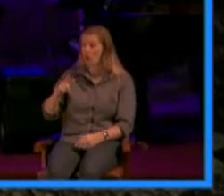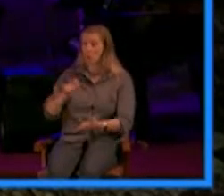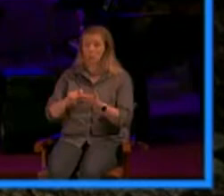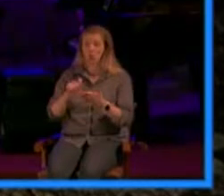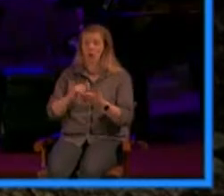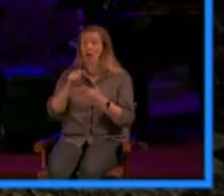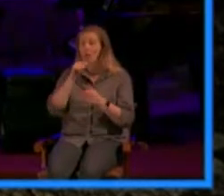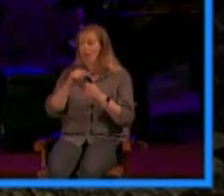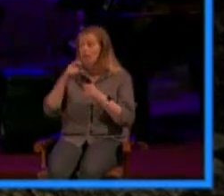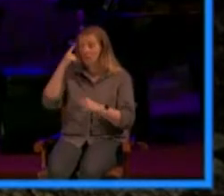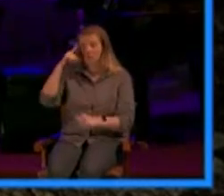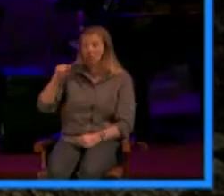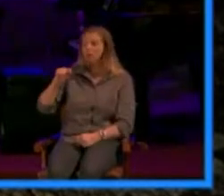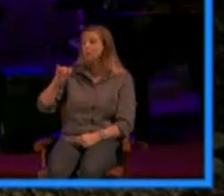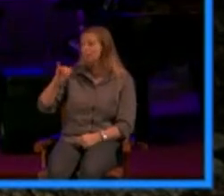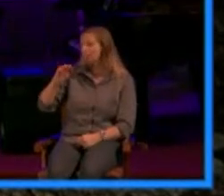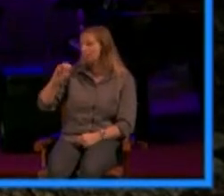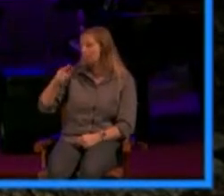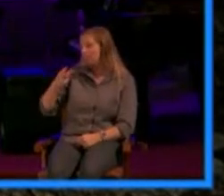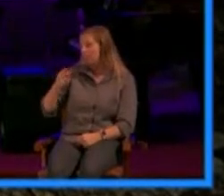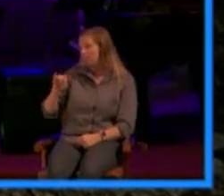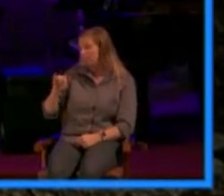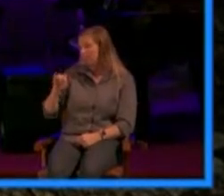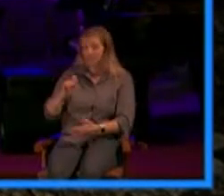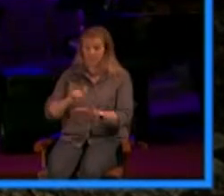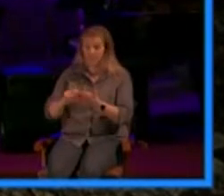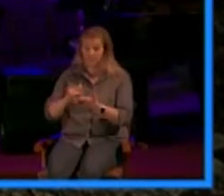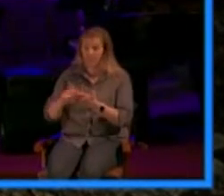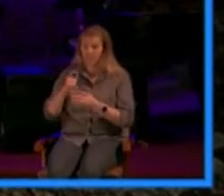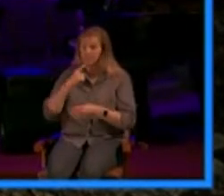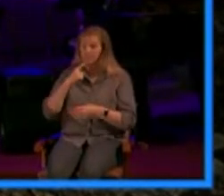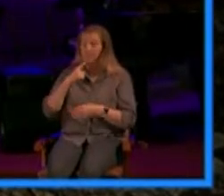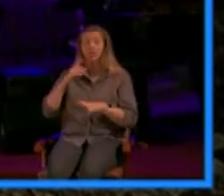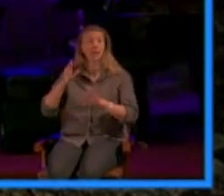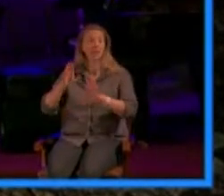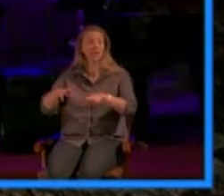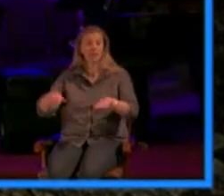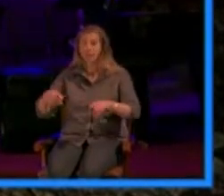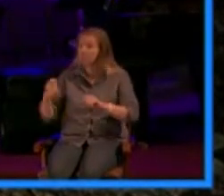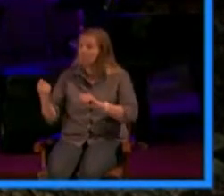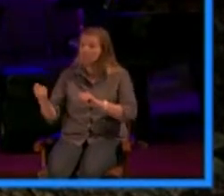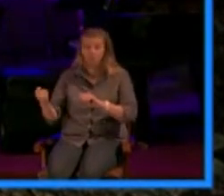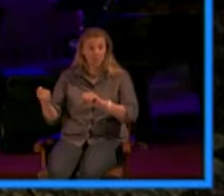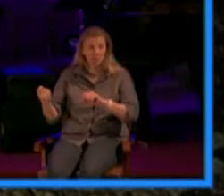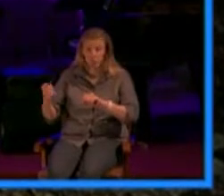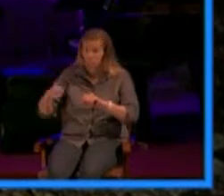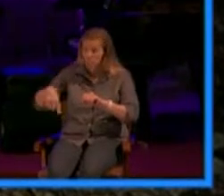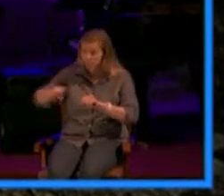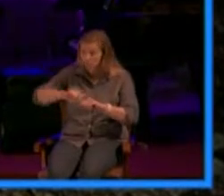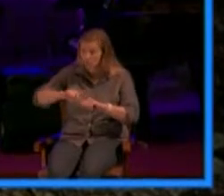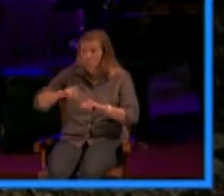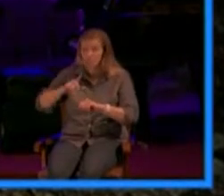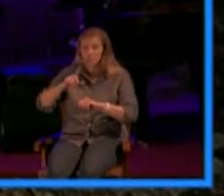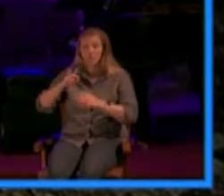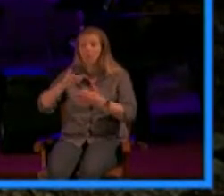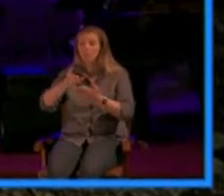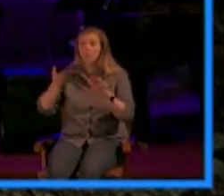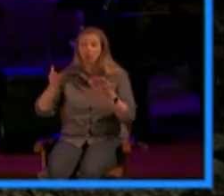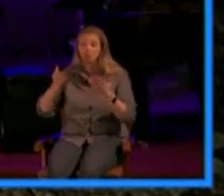Paul tells Timothy, all who have a desire to live godly lives in Christ